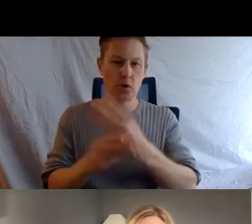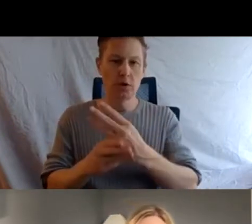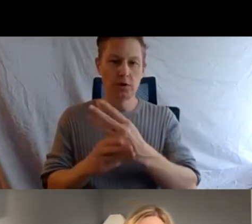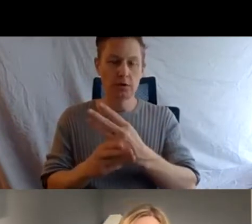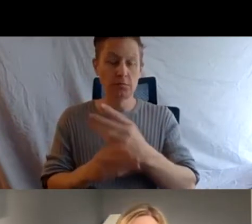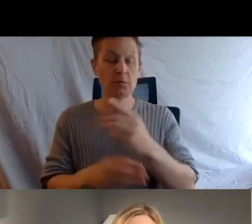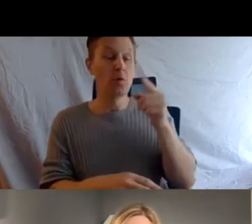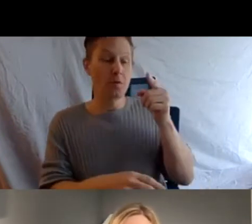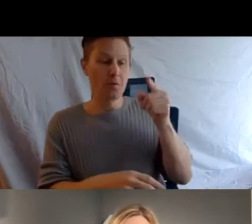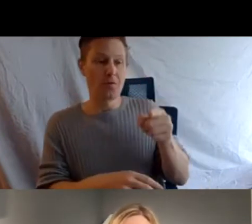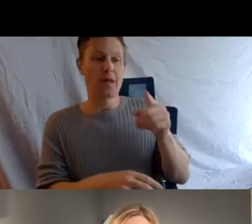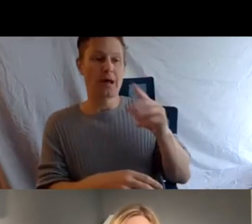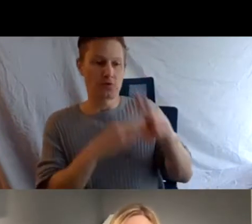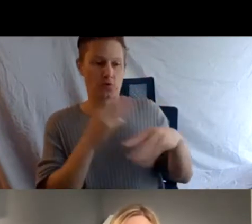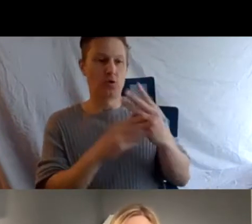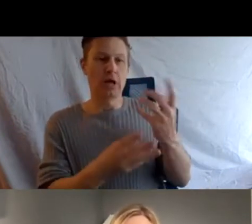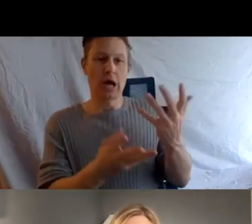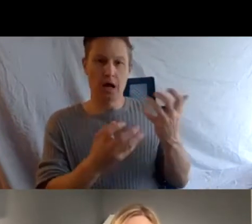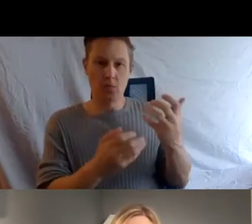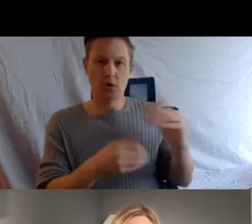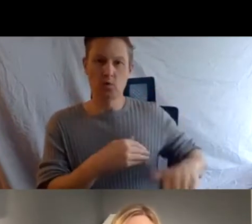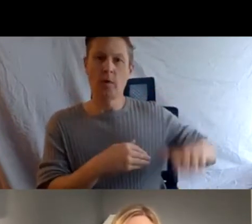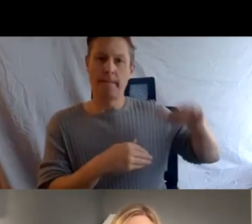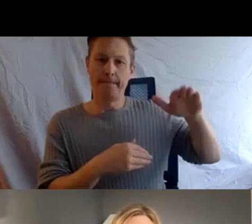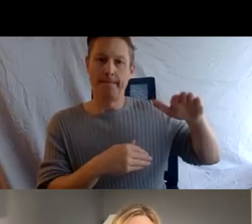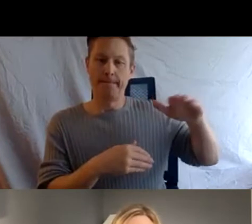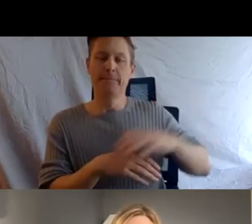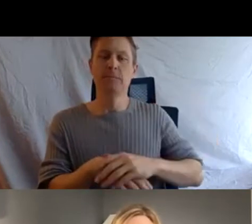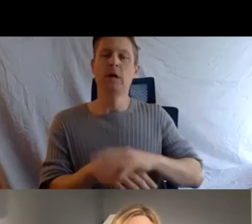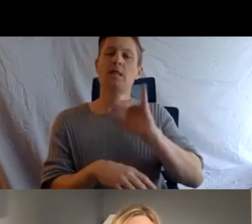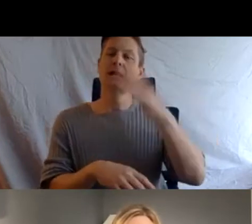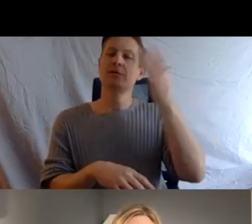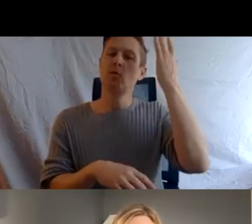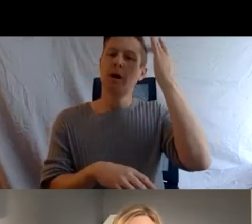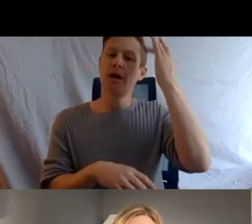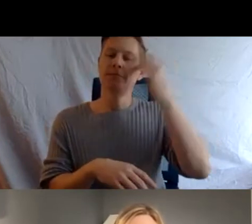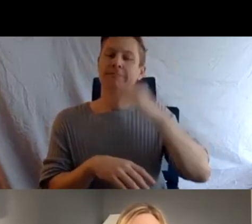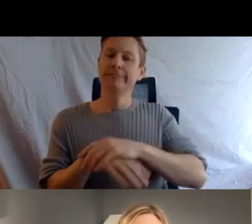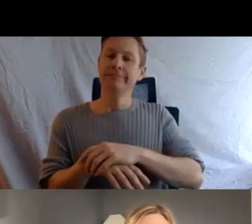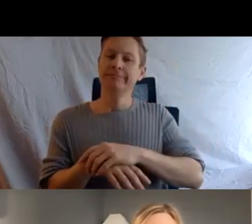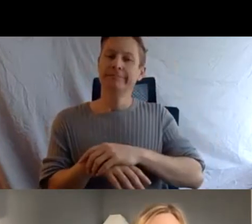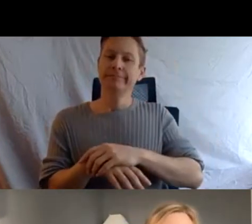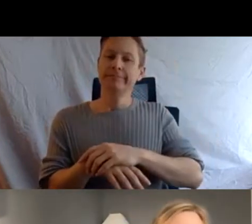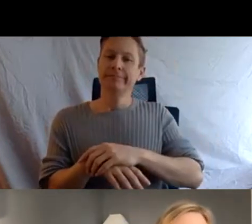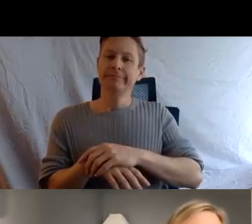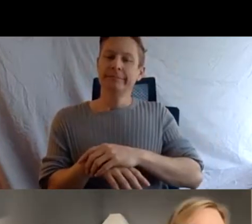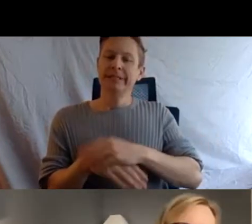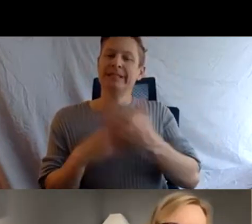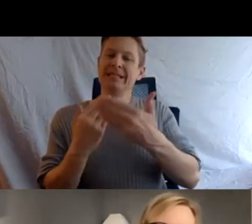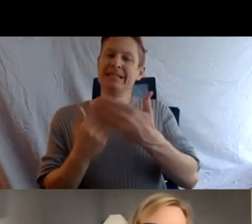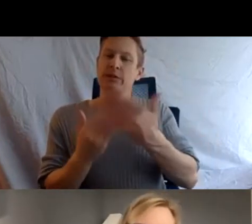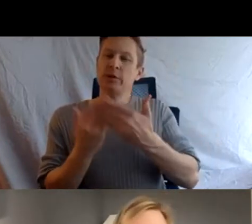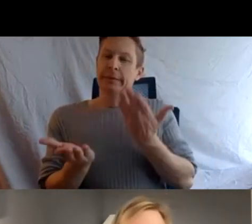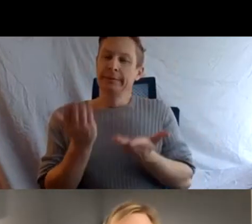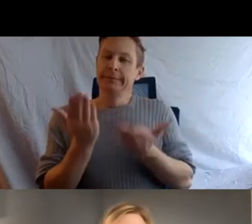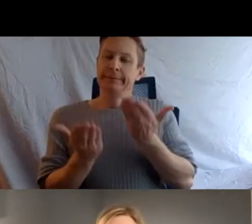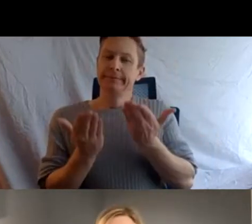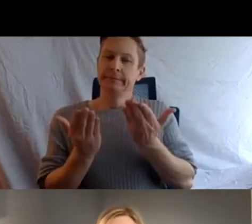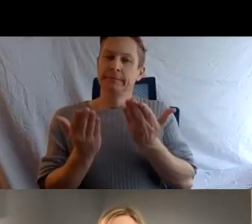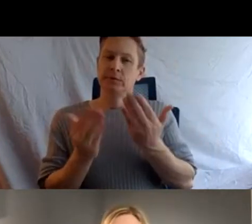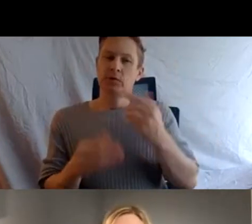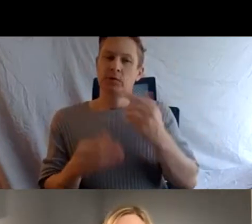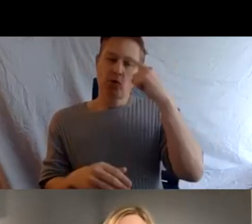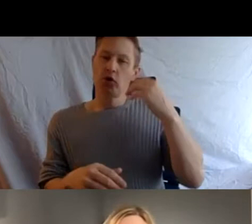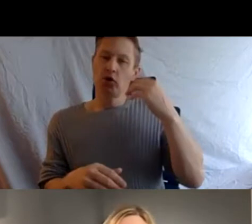live in. And so I think that's why it's easier maybe in younger